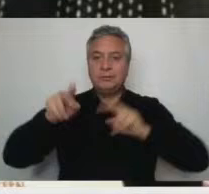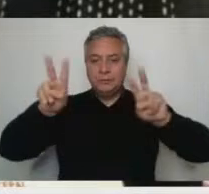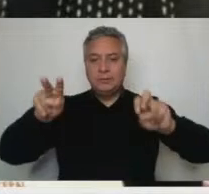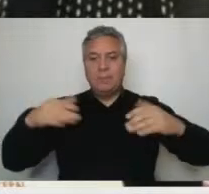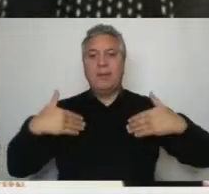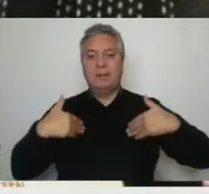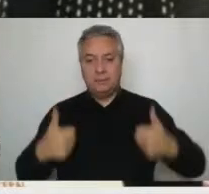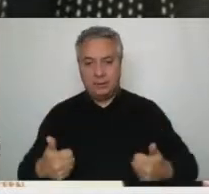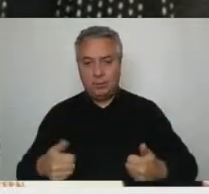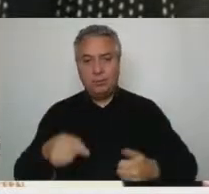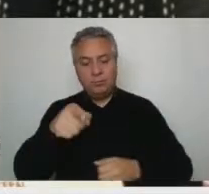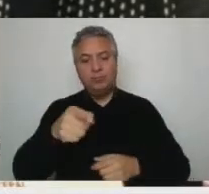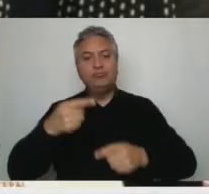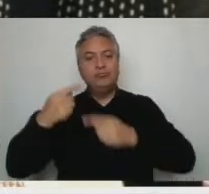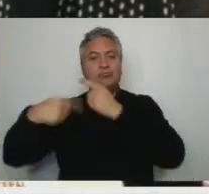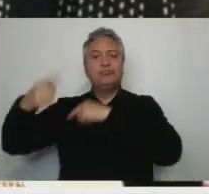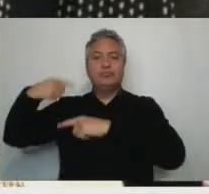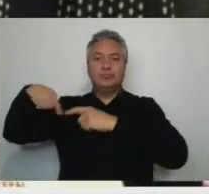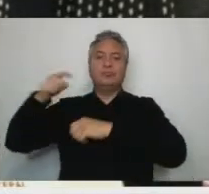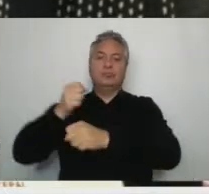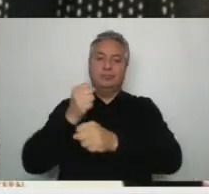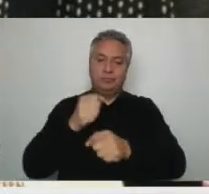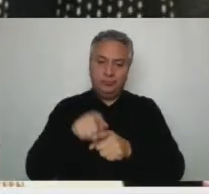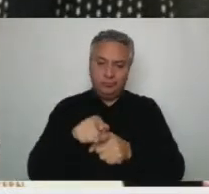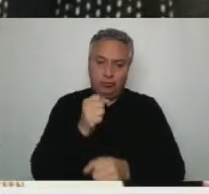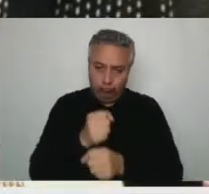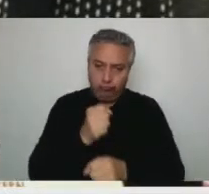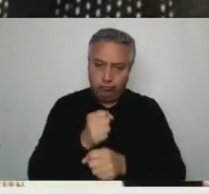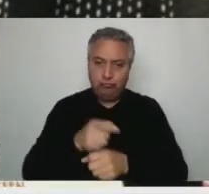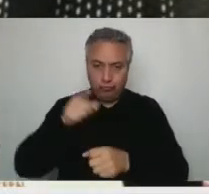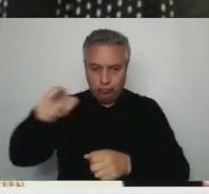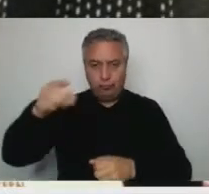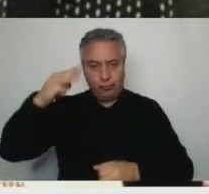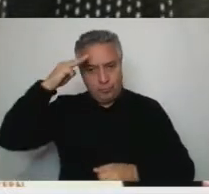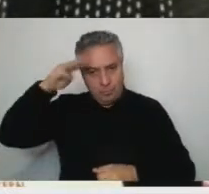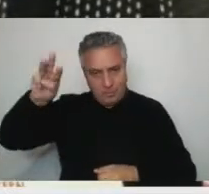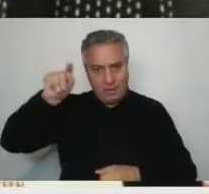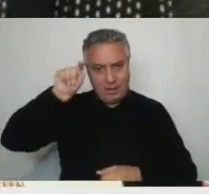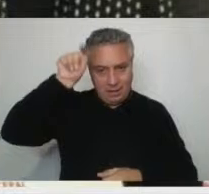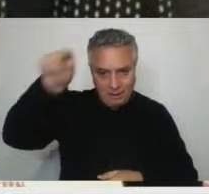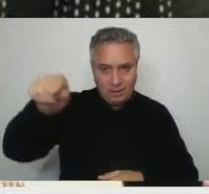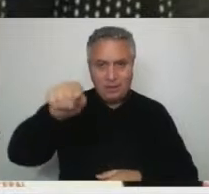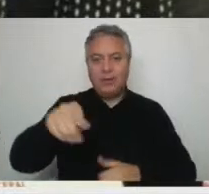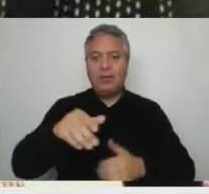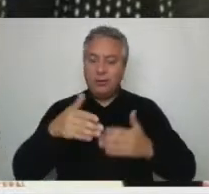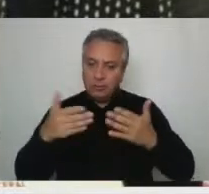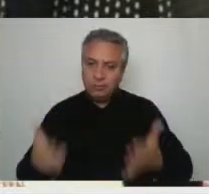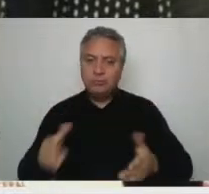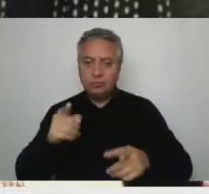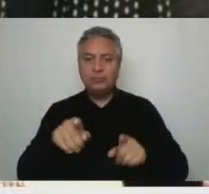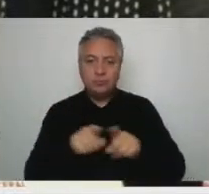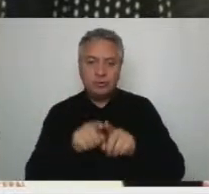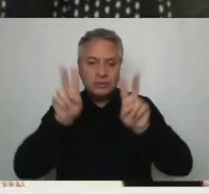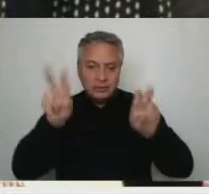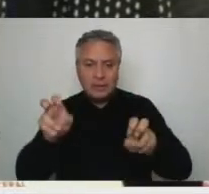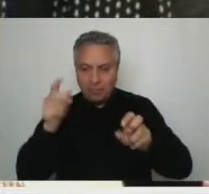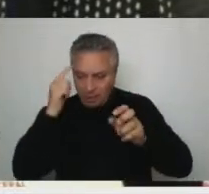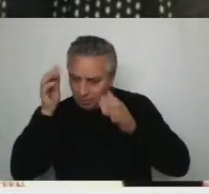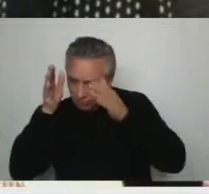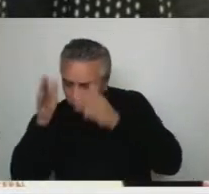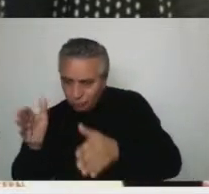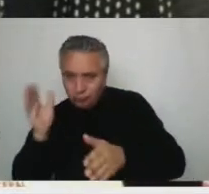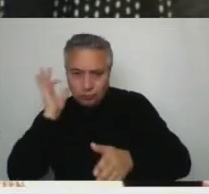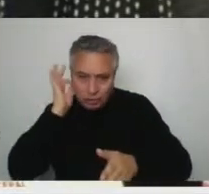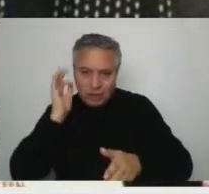Luisa Marinho has worked at ECLAC in Mexico, and she did research on labor conditions of women and